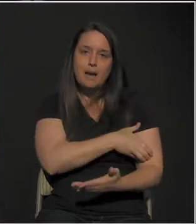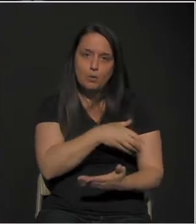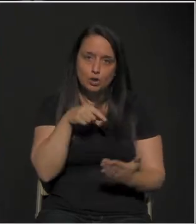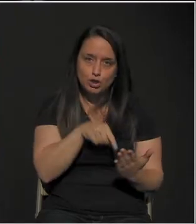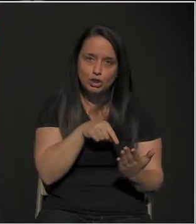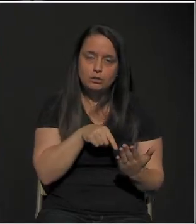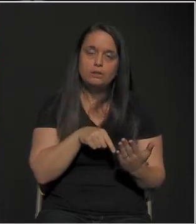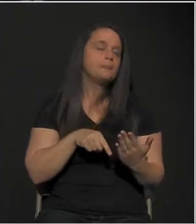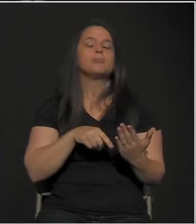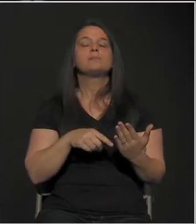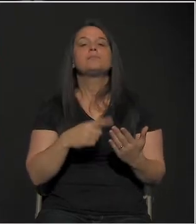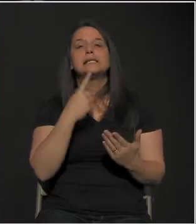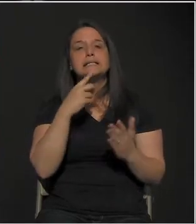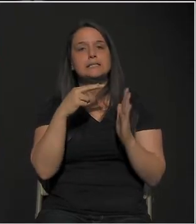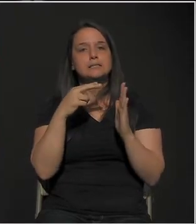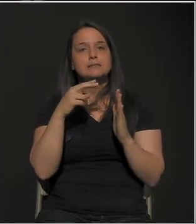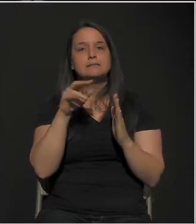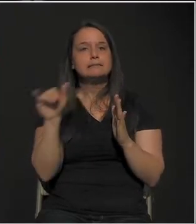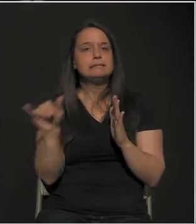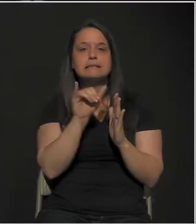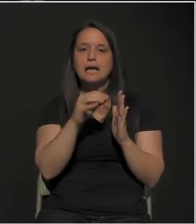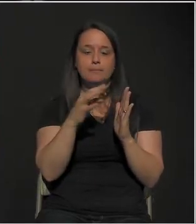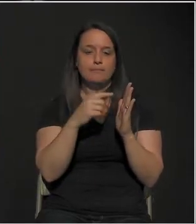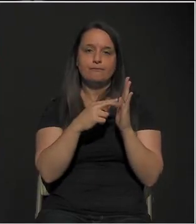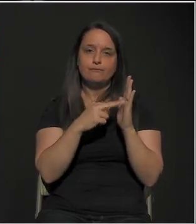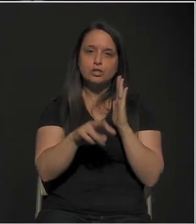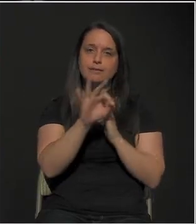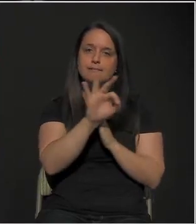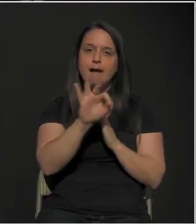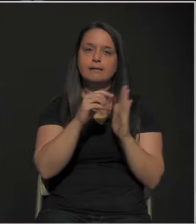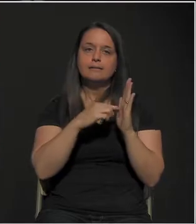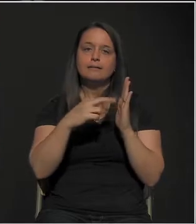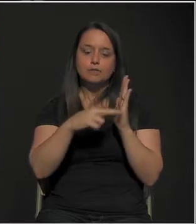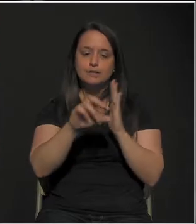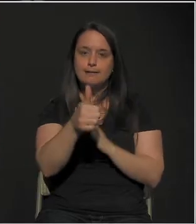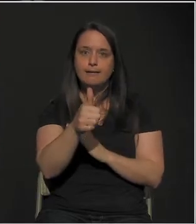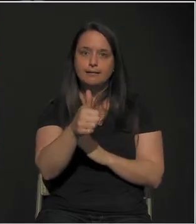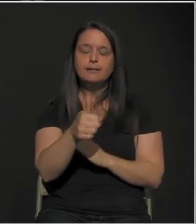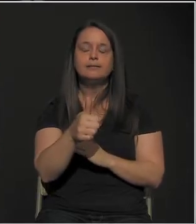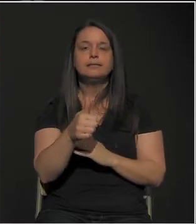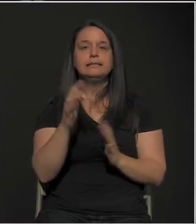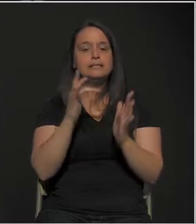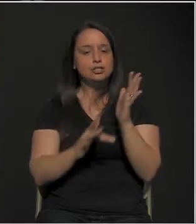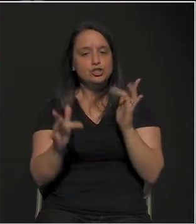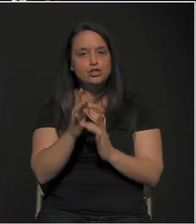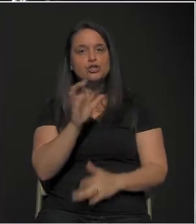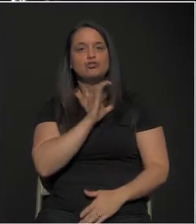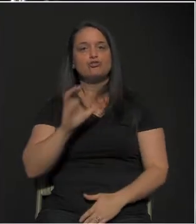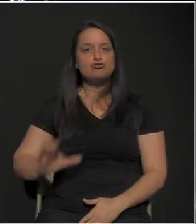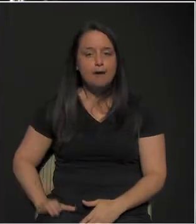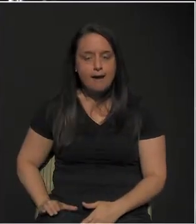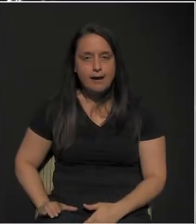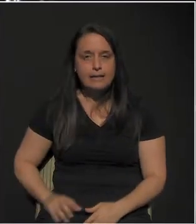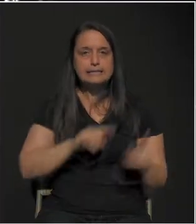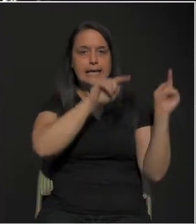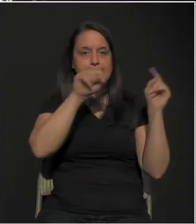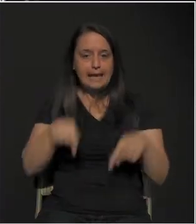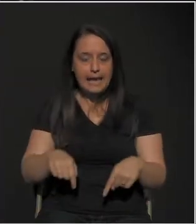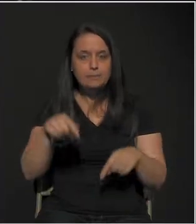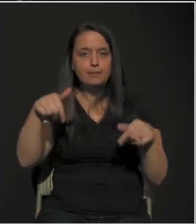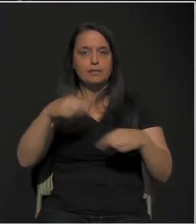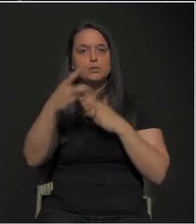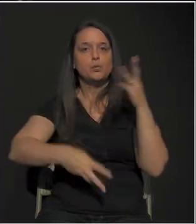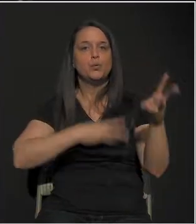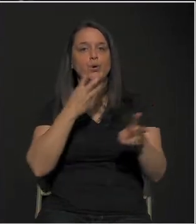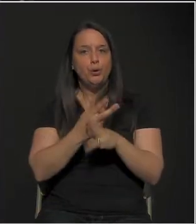same thing in verses 9 and 10 here. He reminds us that, listen, Jesus Christ came to this world, and when